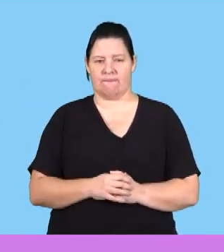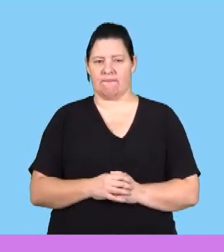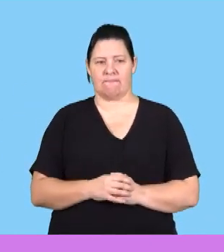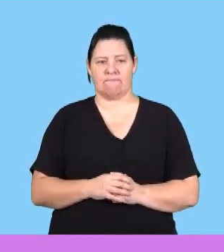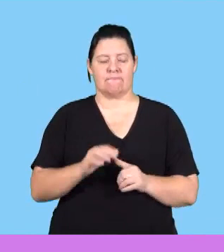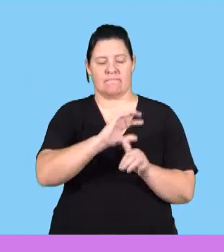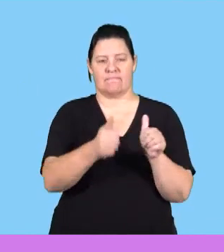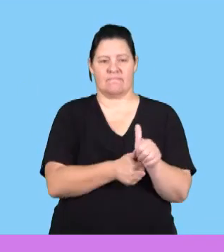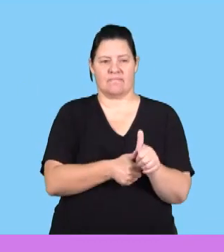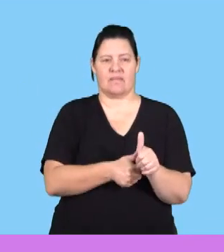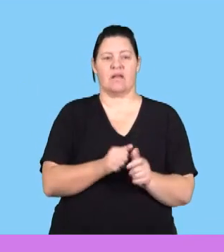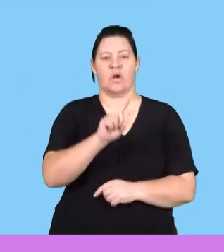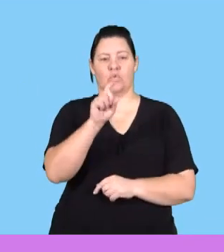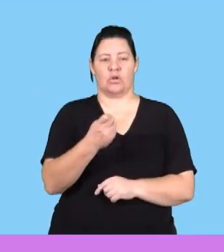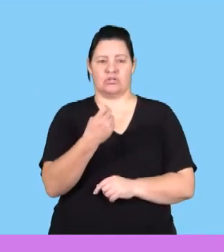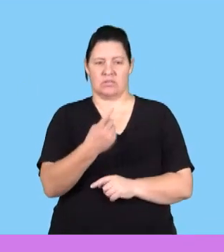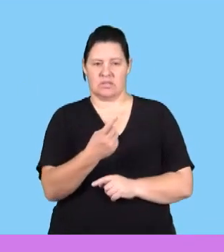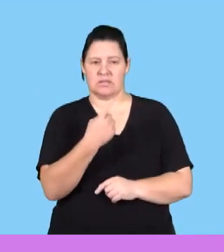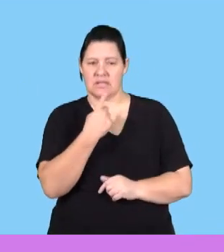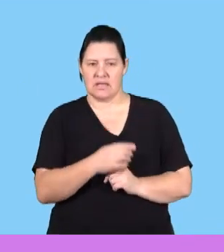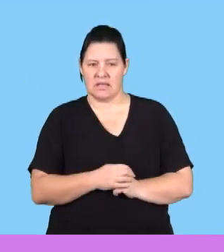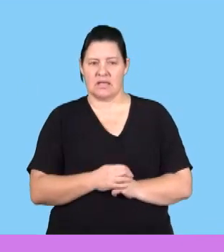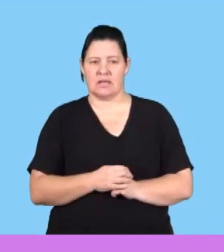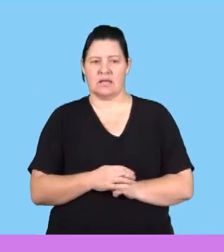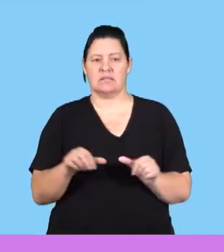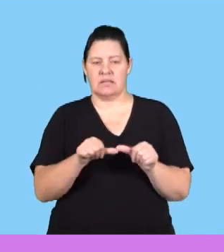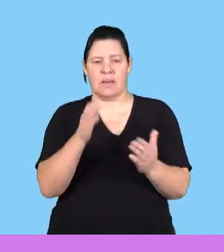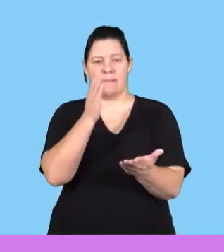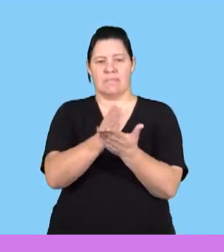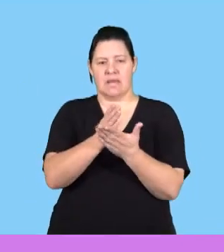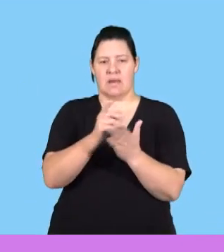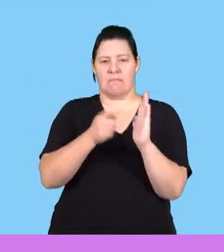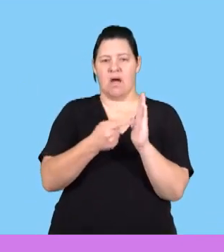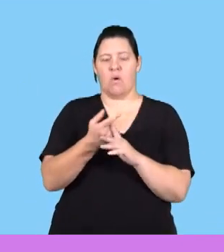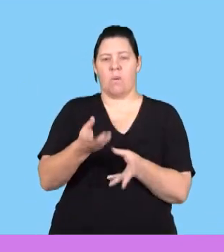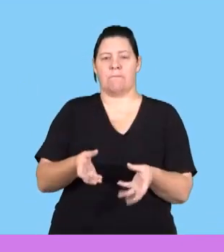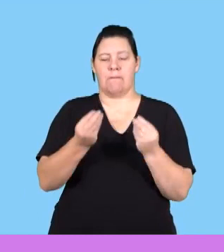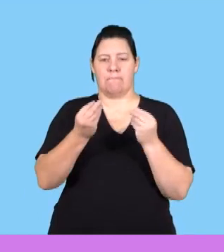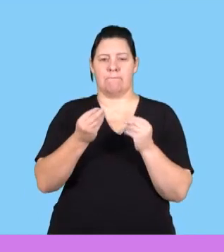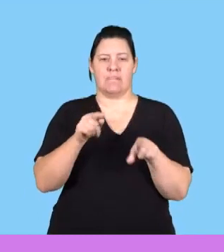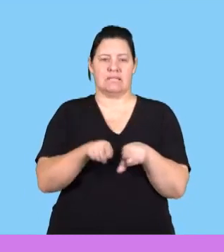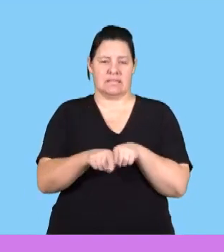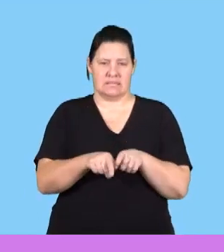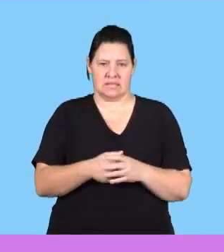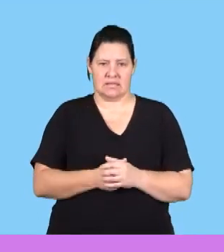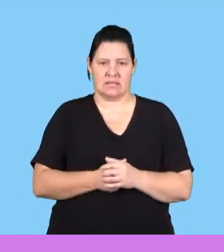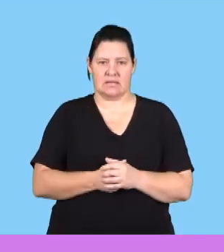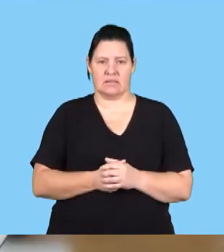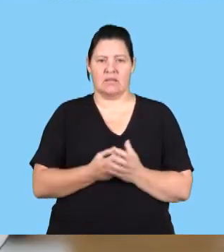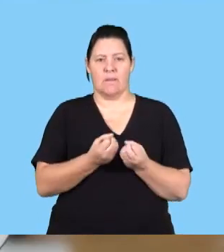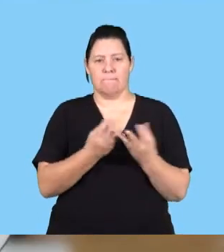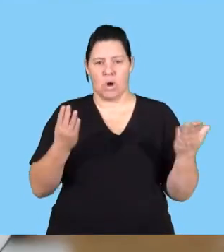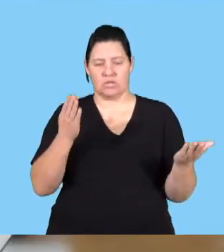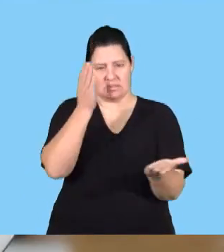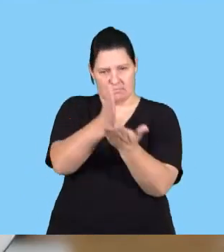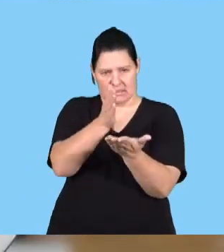big? Okay, let's look at the next question. Question 1b. Determine the median mark obtained for the test. Remember, what is our